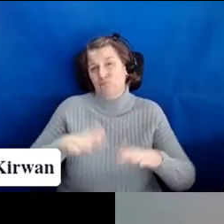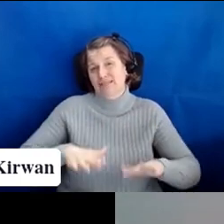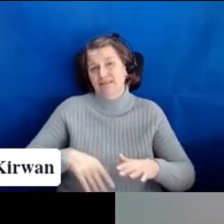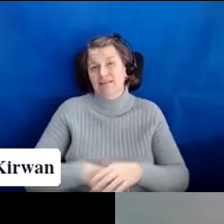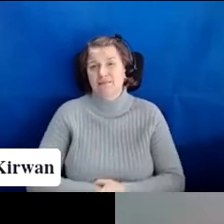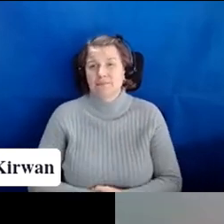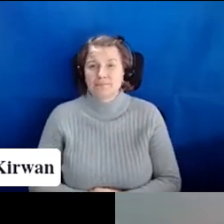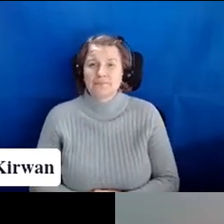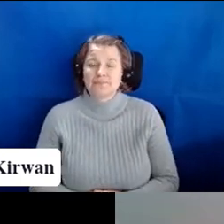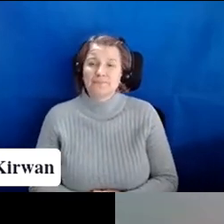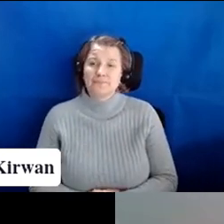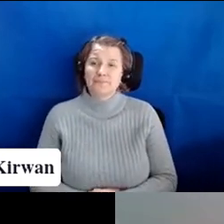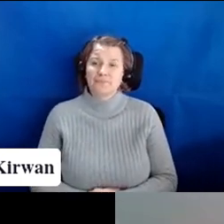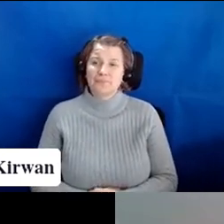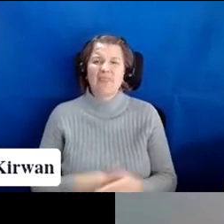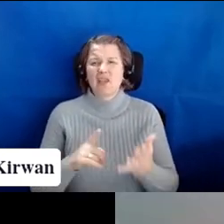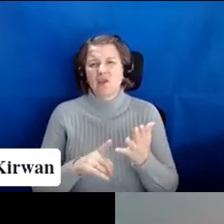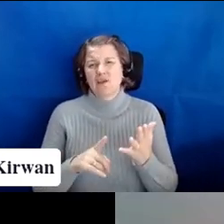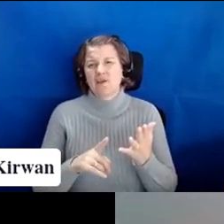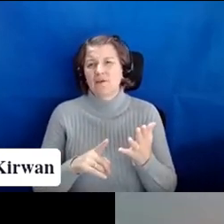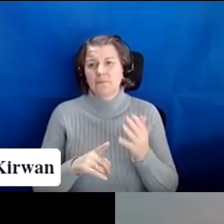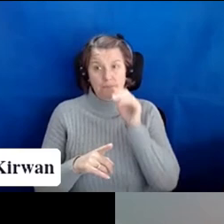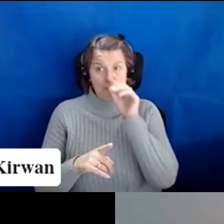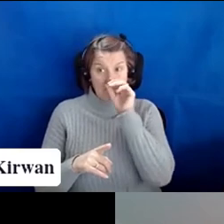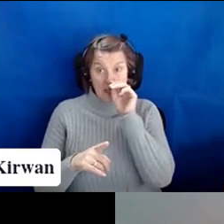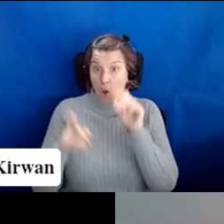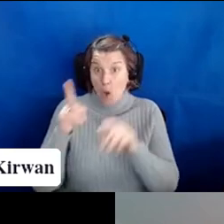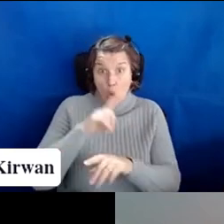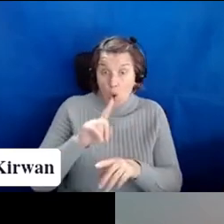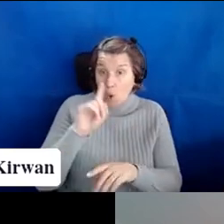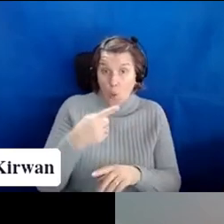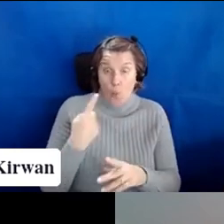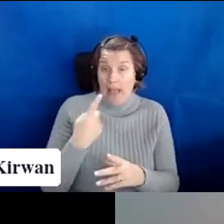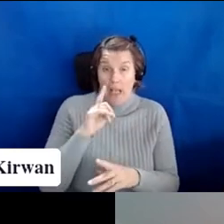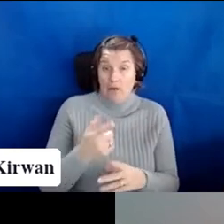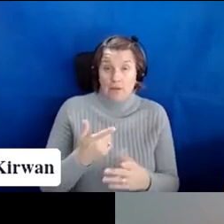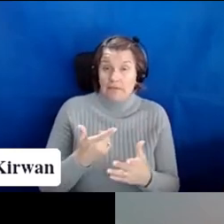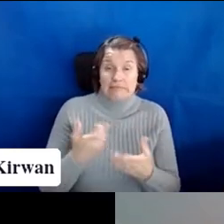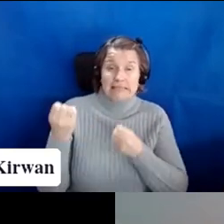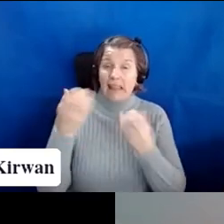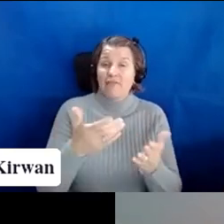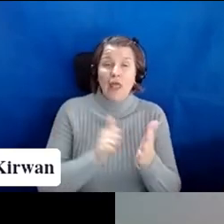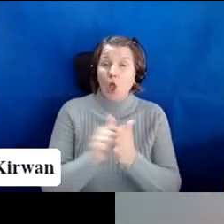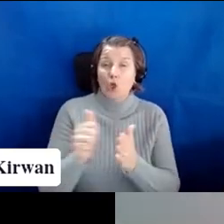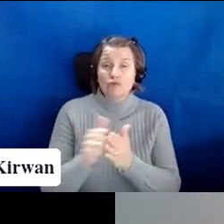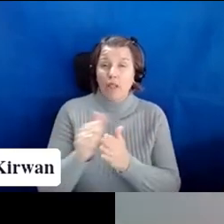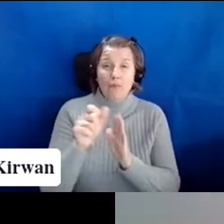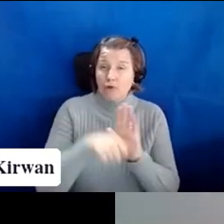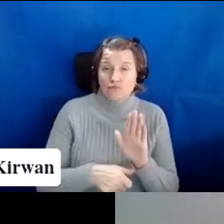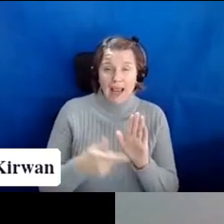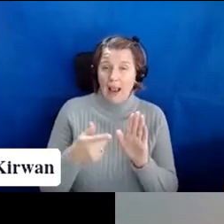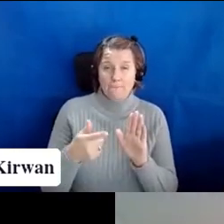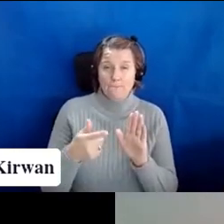I think we certainly couldn't have delivered the Cultural Ambition Programme without an FE partner, with the quality assurance,